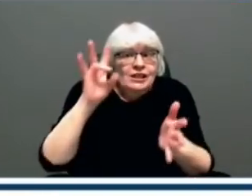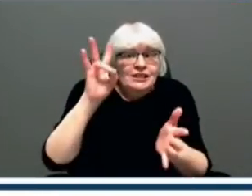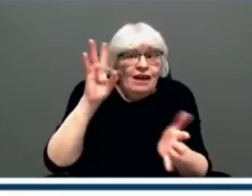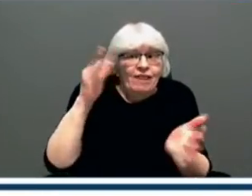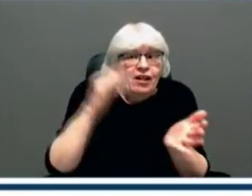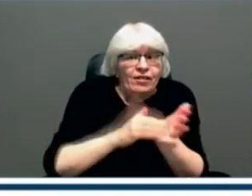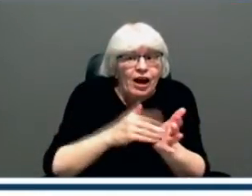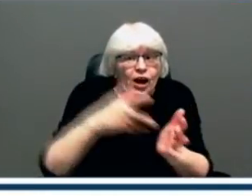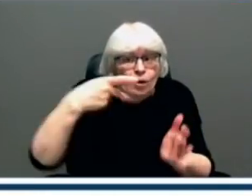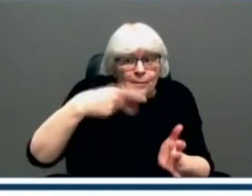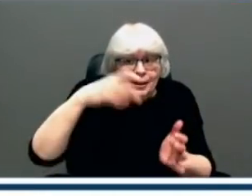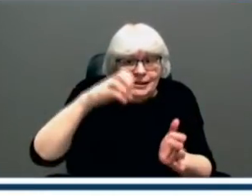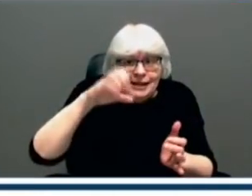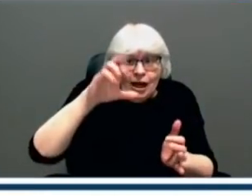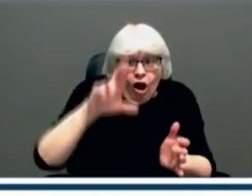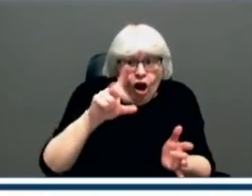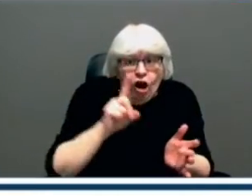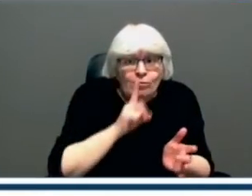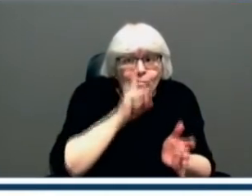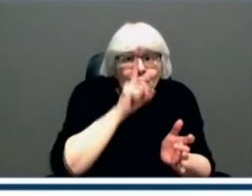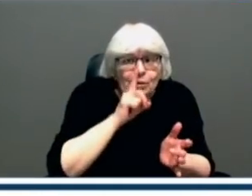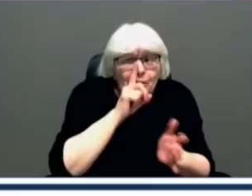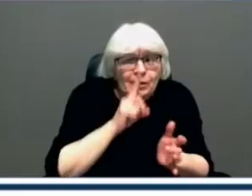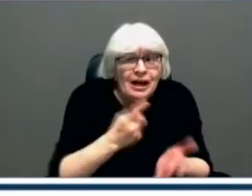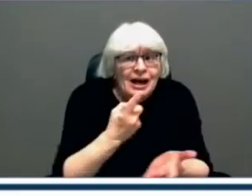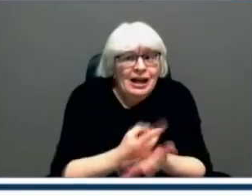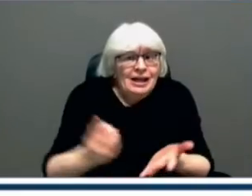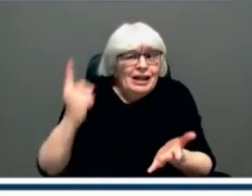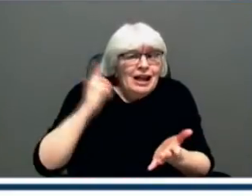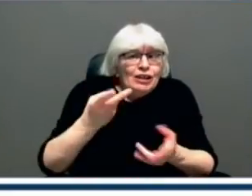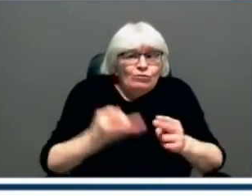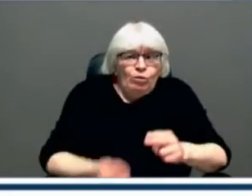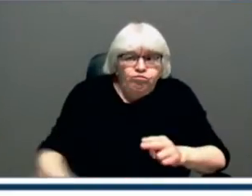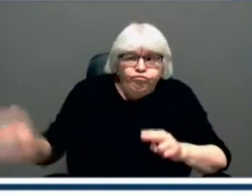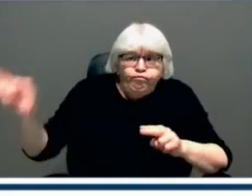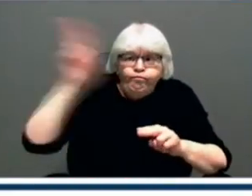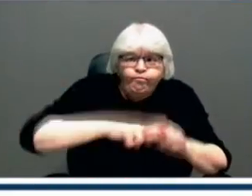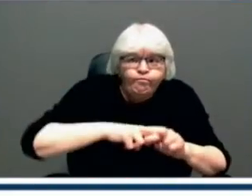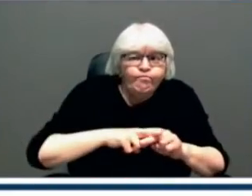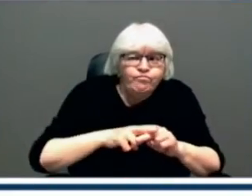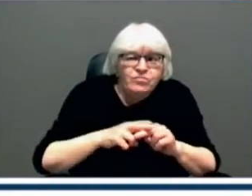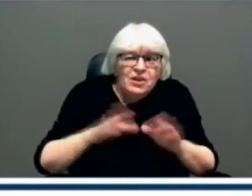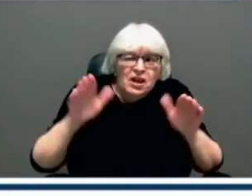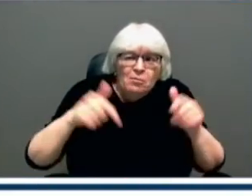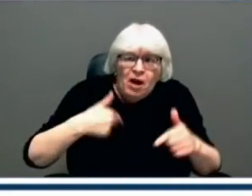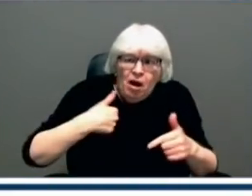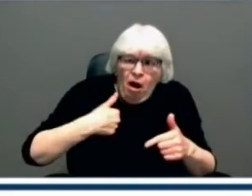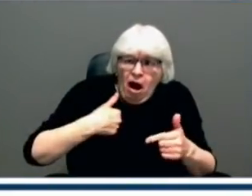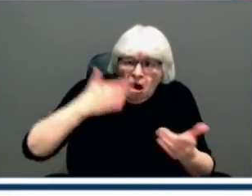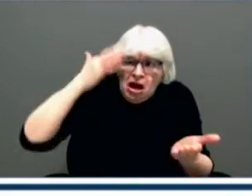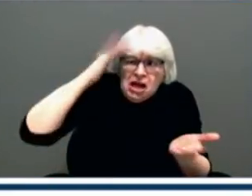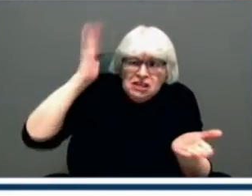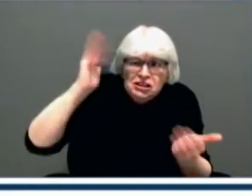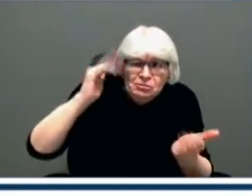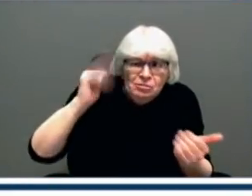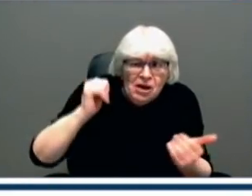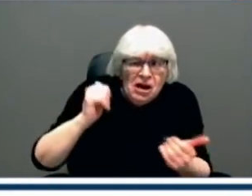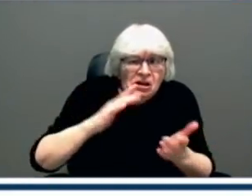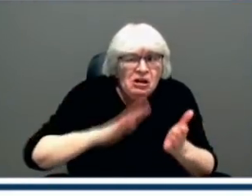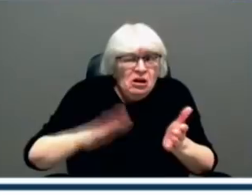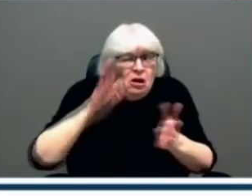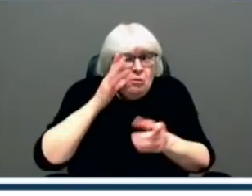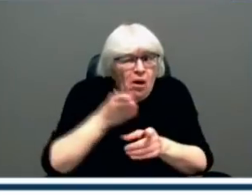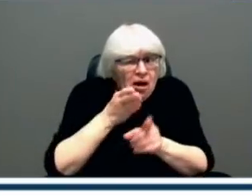which is a notable increase from last week. This is not unexpected. Omicron, including BA2, is a highly